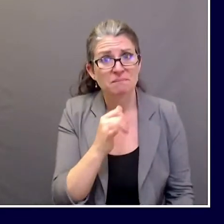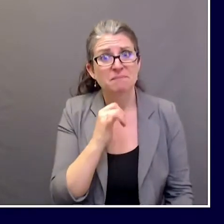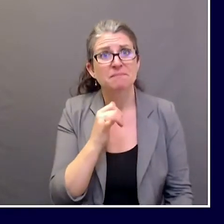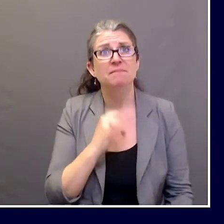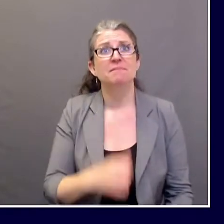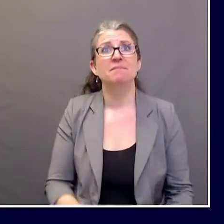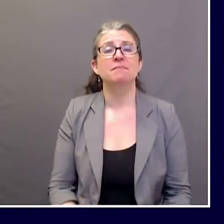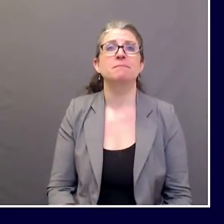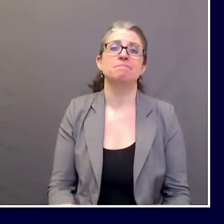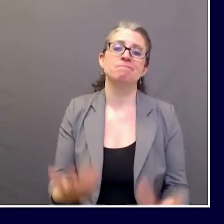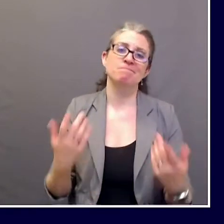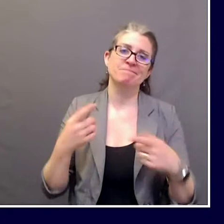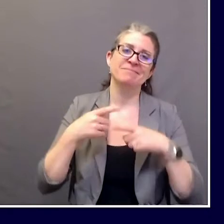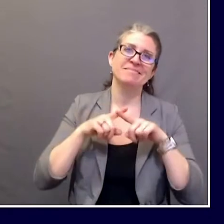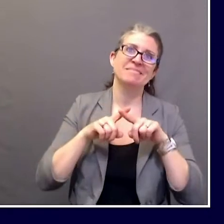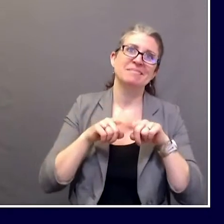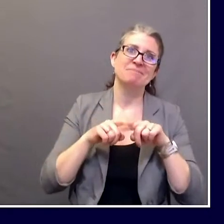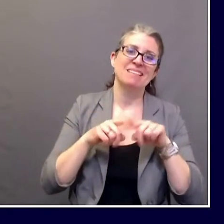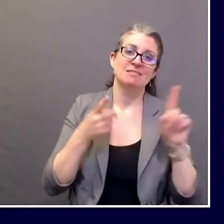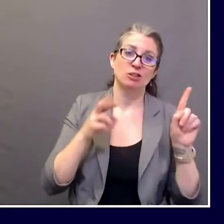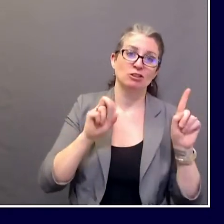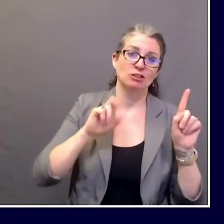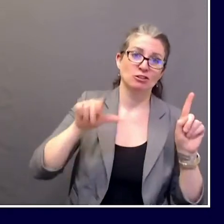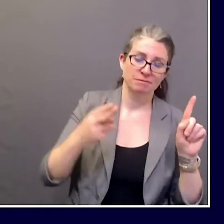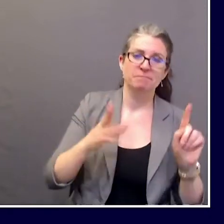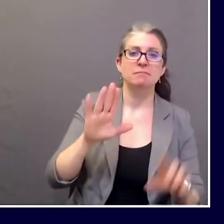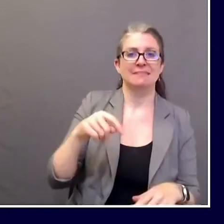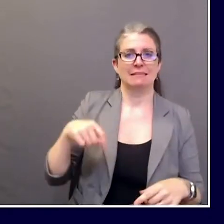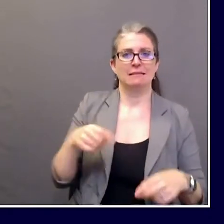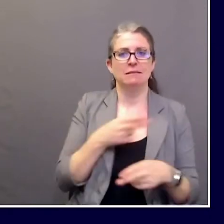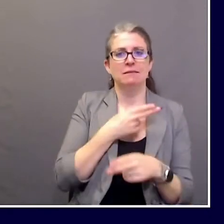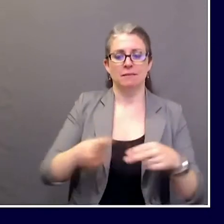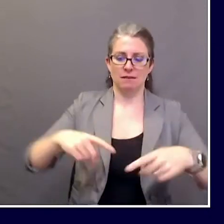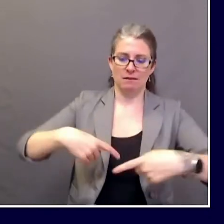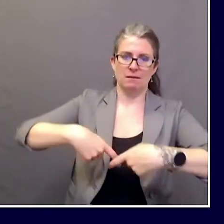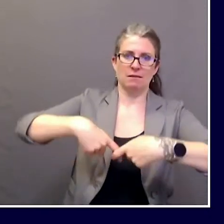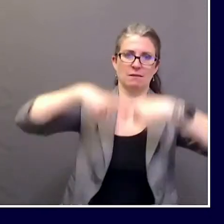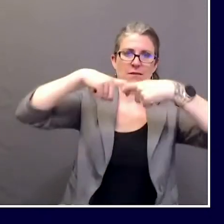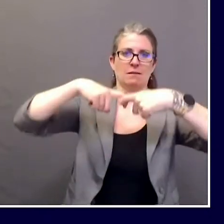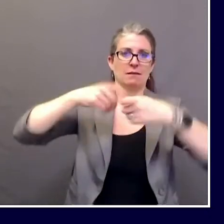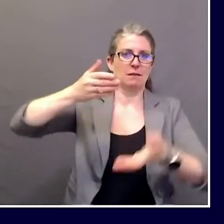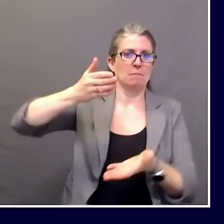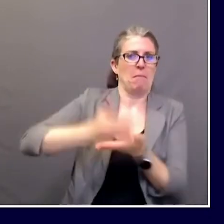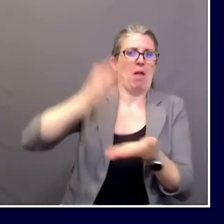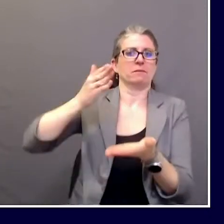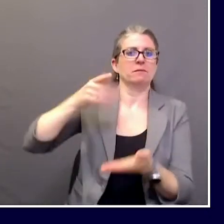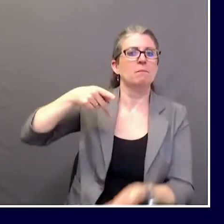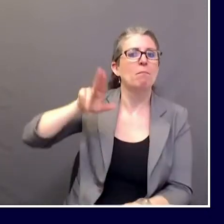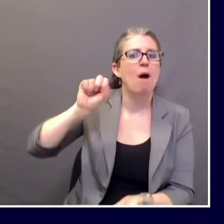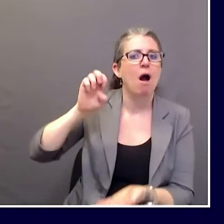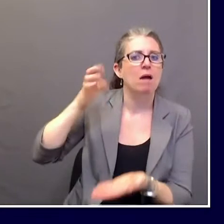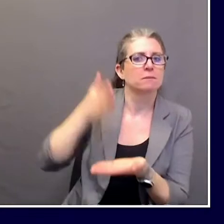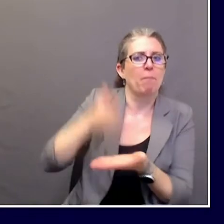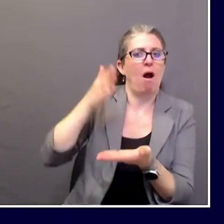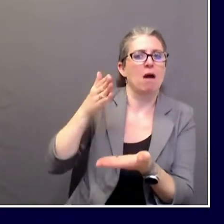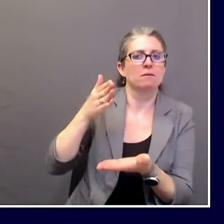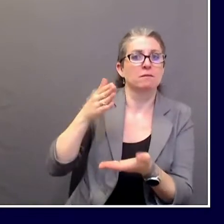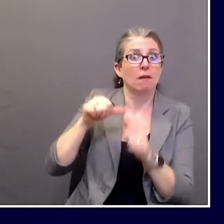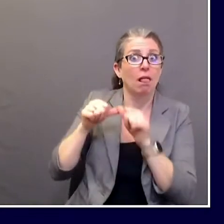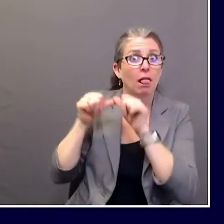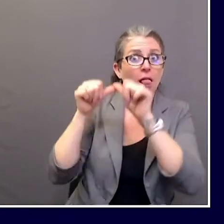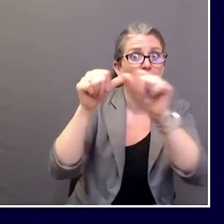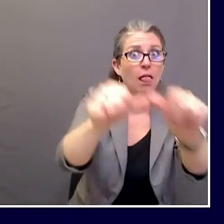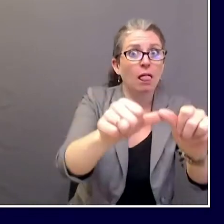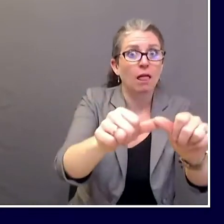been briefed out on, the initial impetus behind the pause was to organize, inform, and educate healthcare providers as well